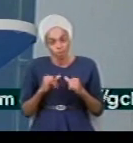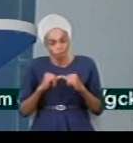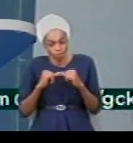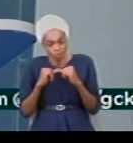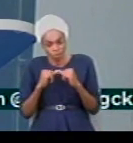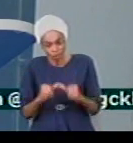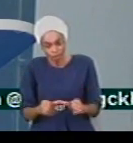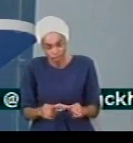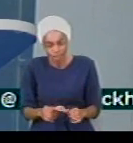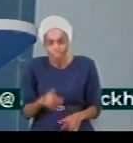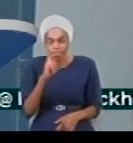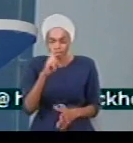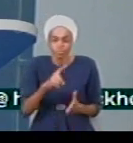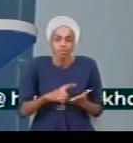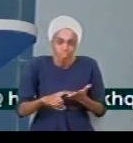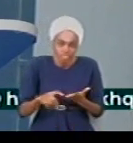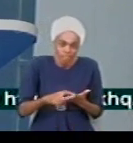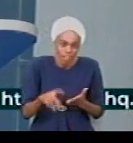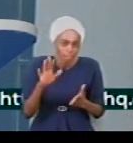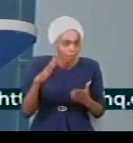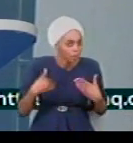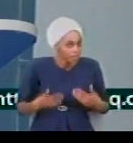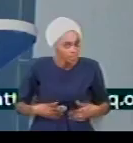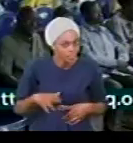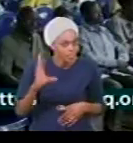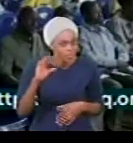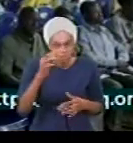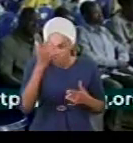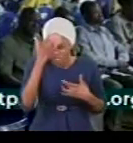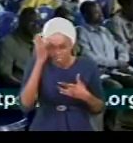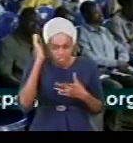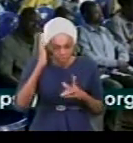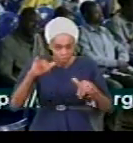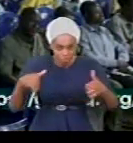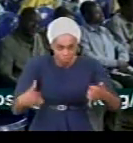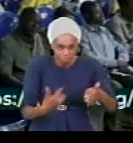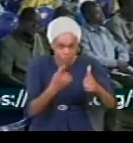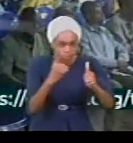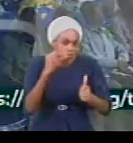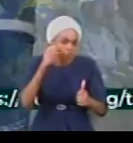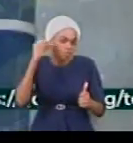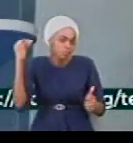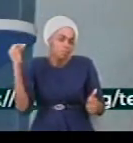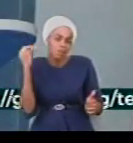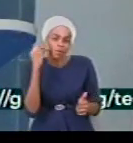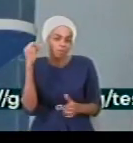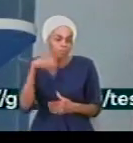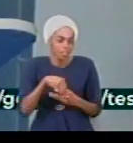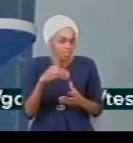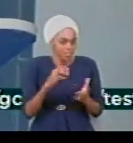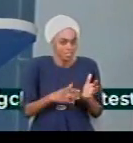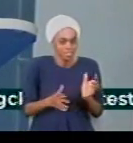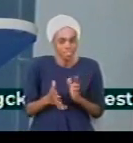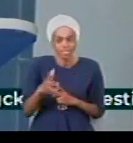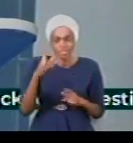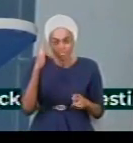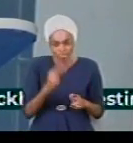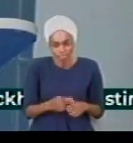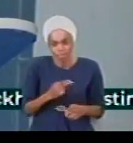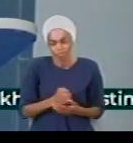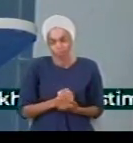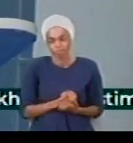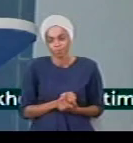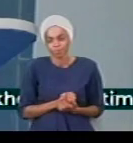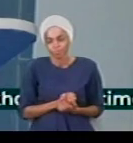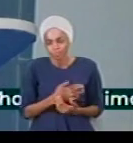all a better amen at the name of Jesus every need and